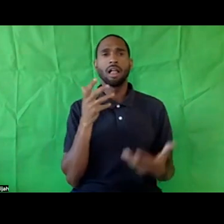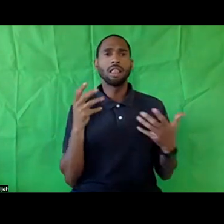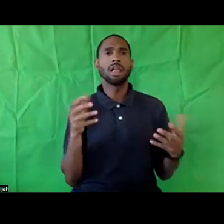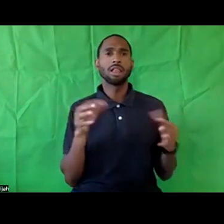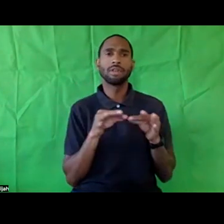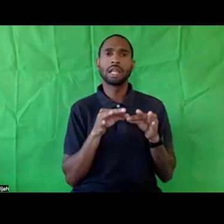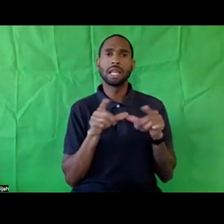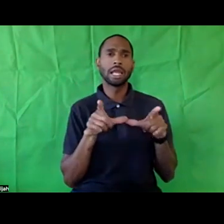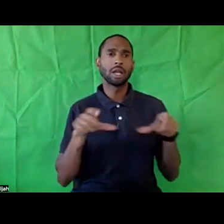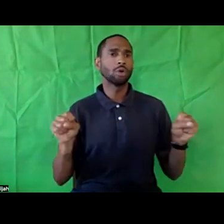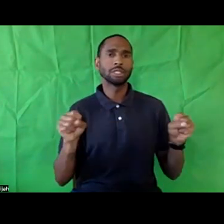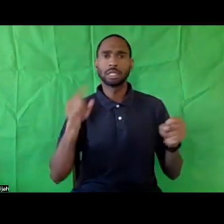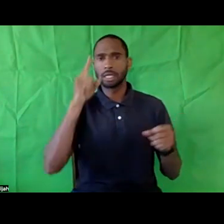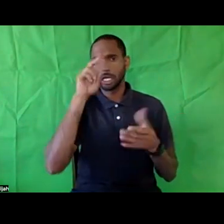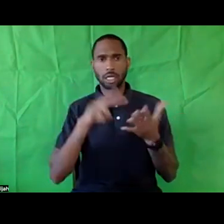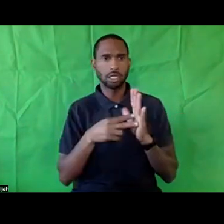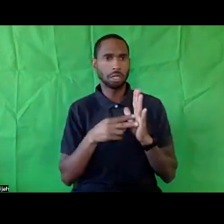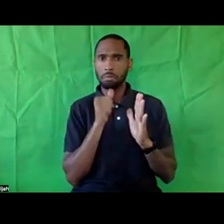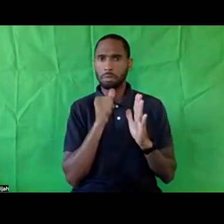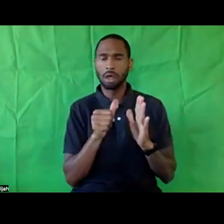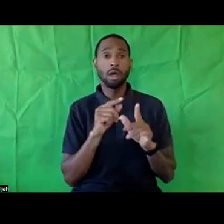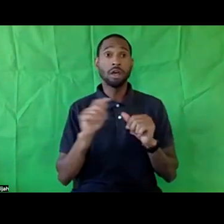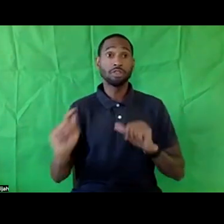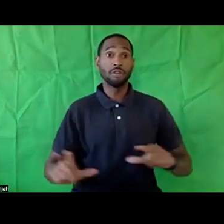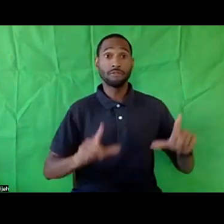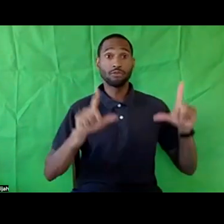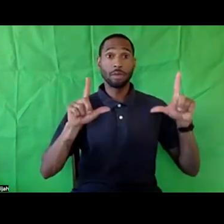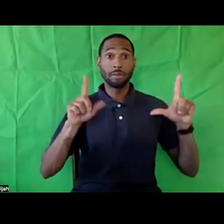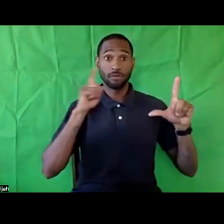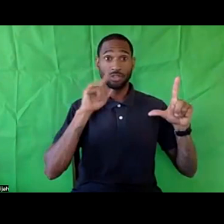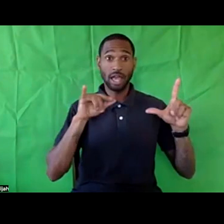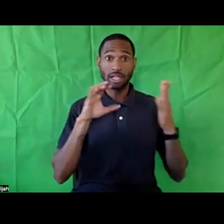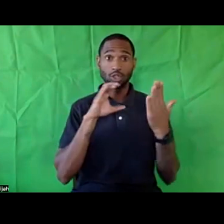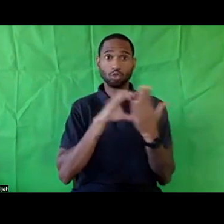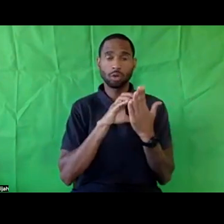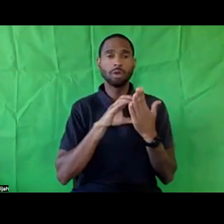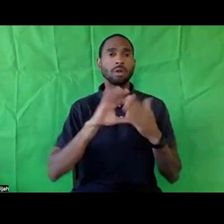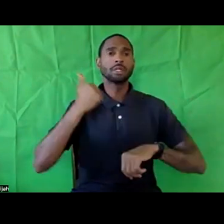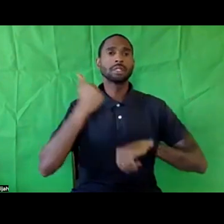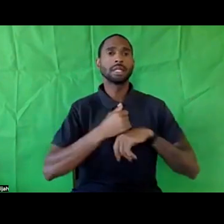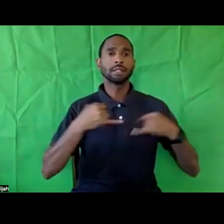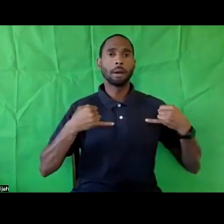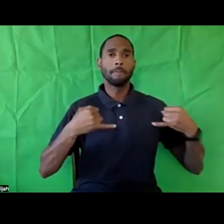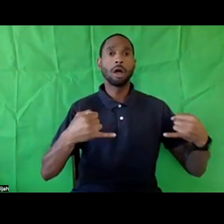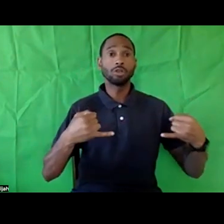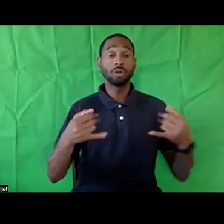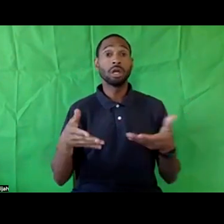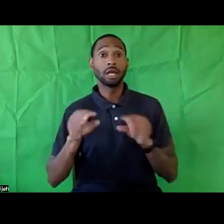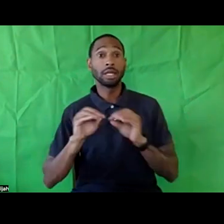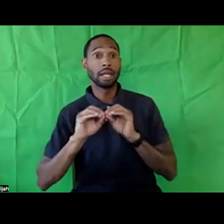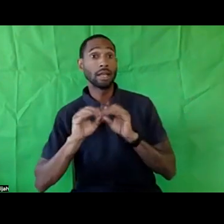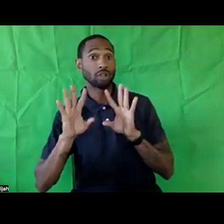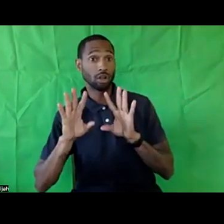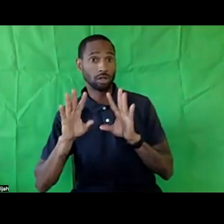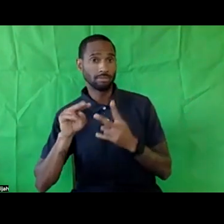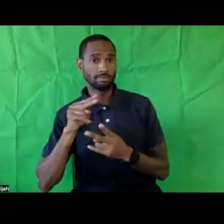linguistic intention or something. The framing of that particular script sets a boundary and asks for clarity, which kind of tie